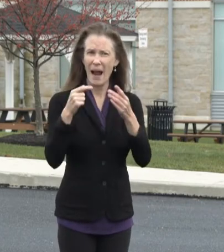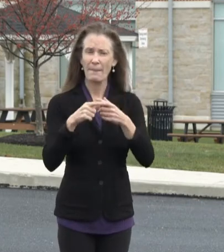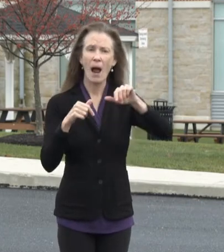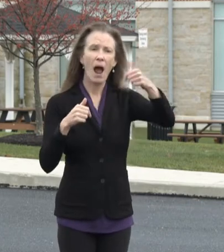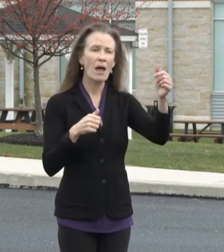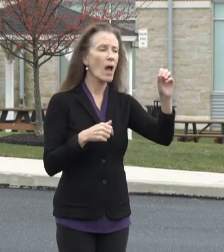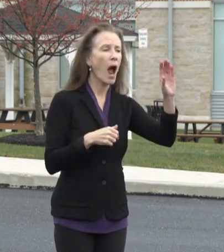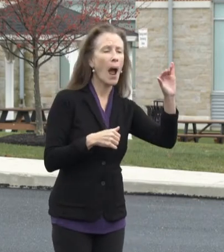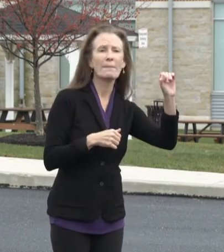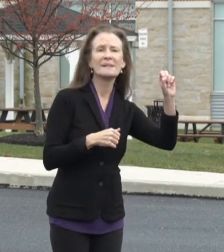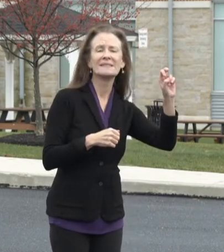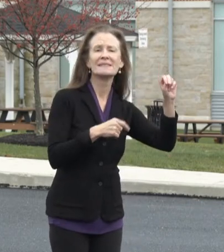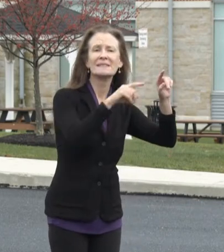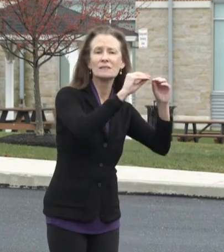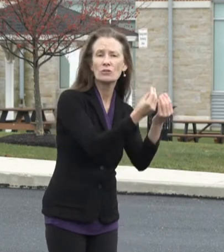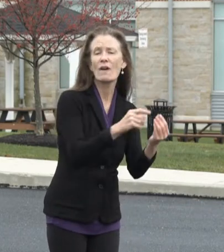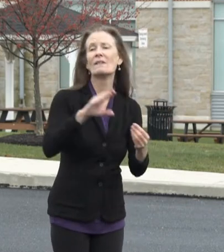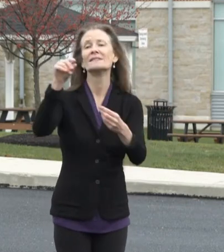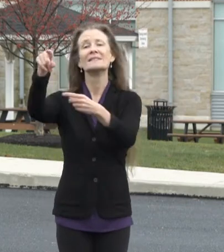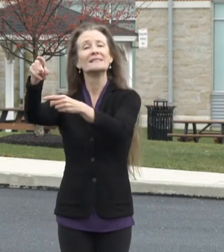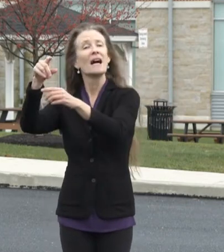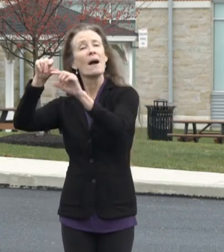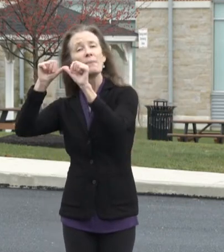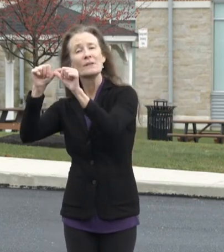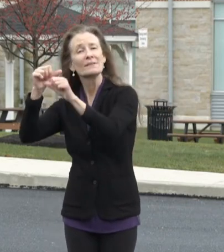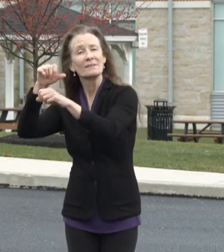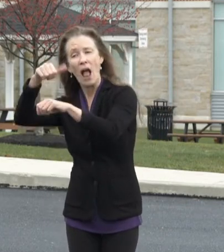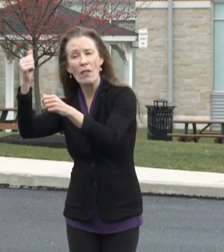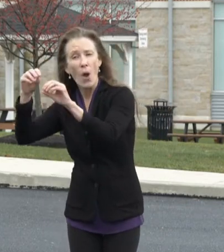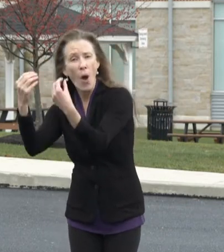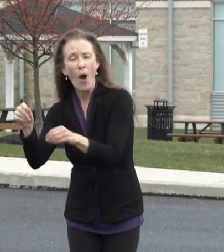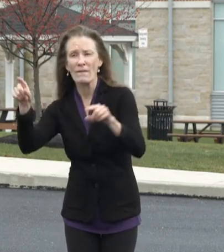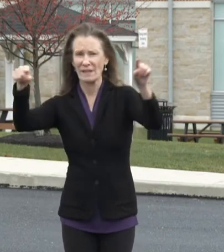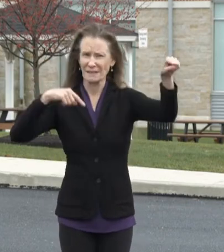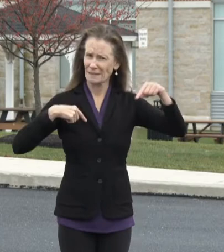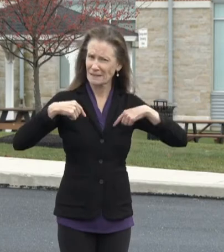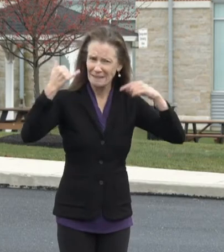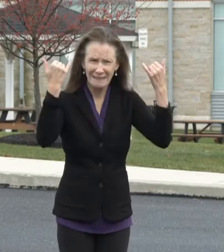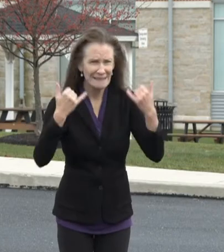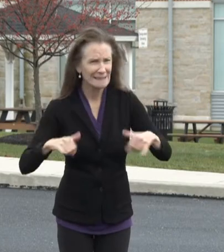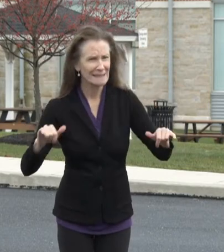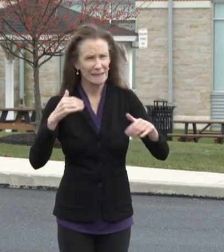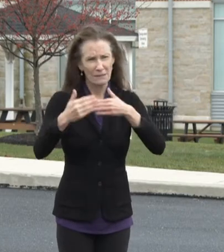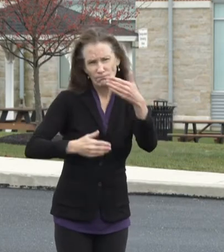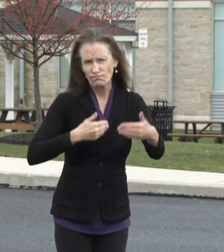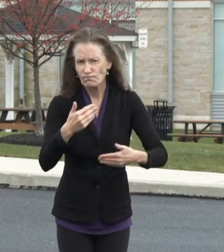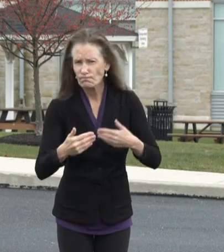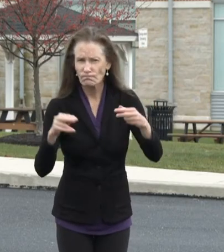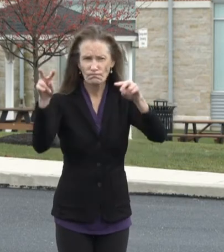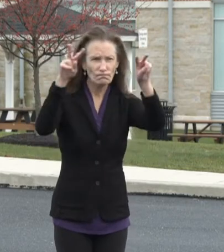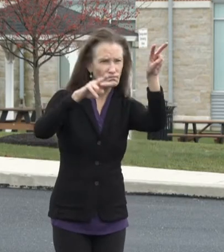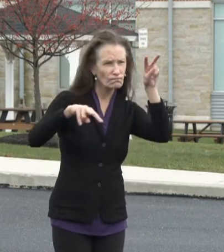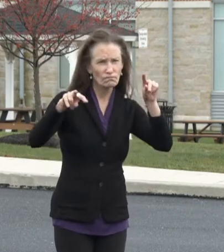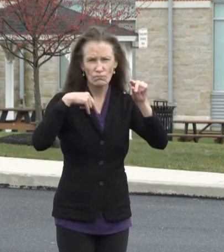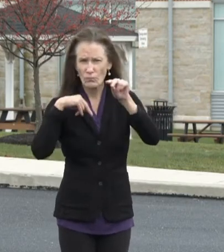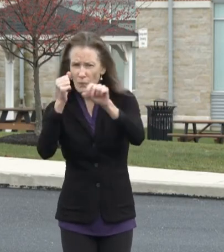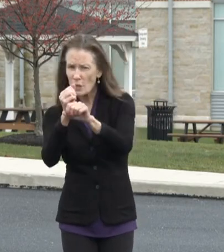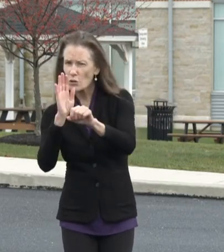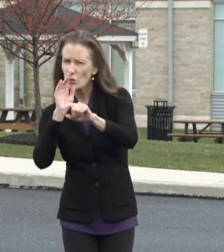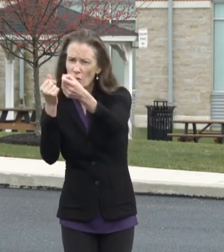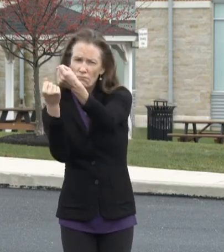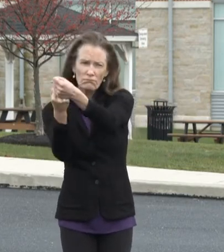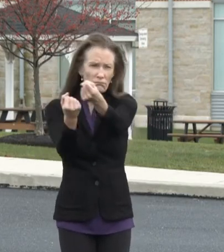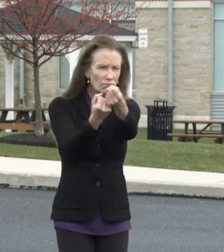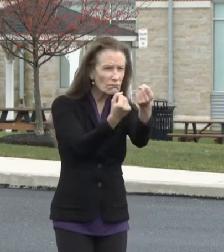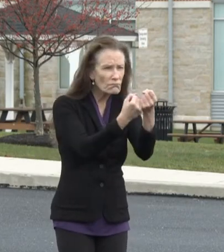continue their vital work. Indeed, the Commonwealth's regulatory entities and protection and advocacy groups would be unable